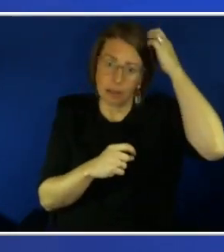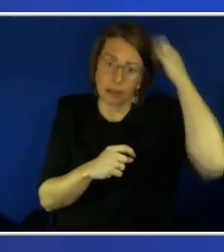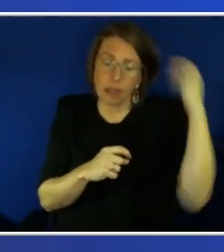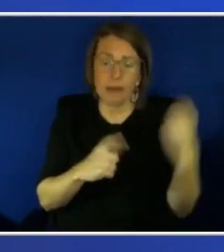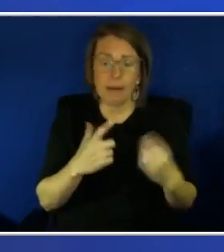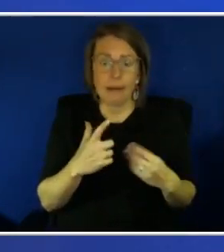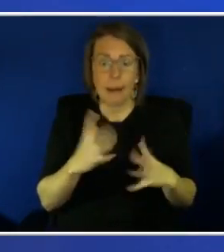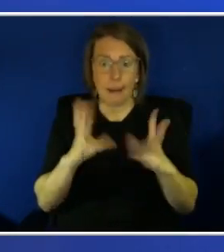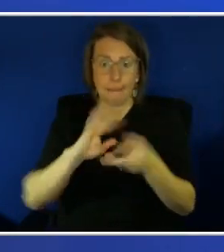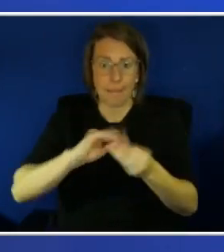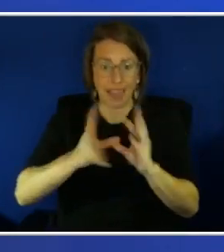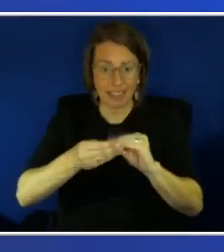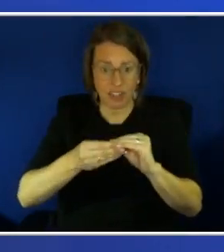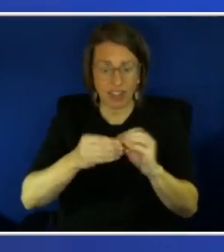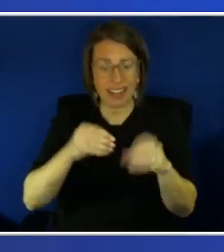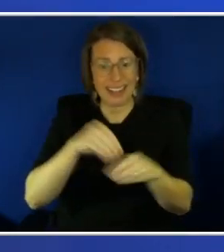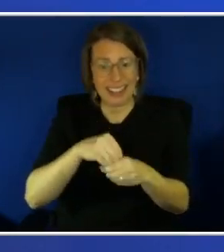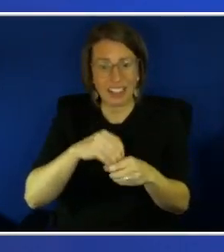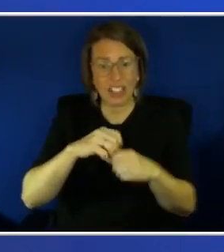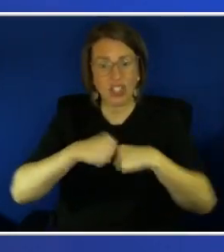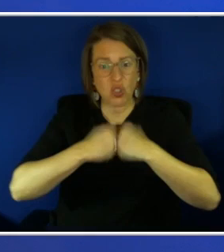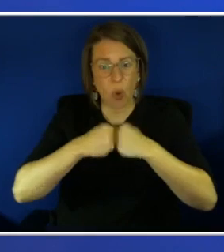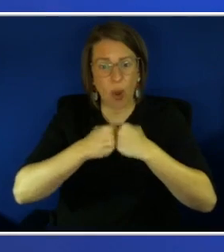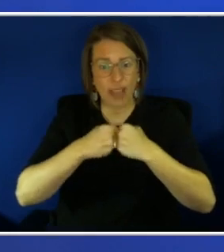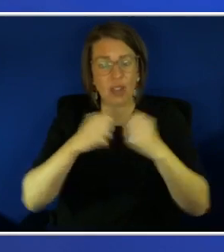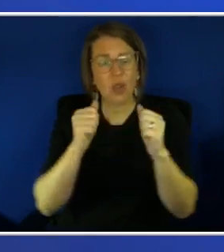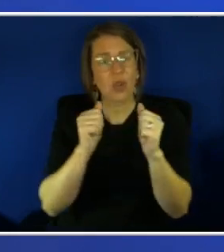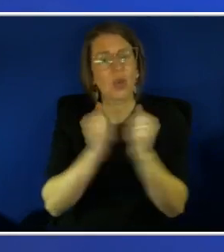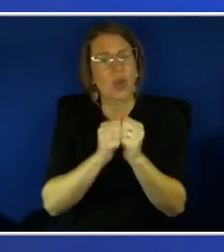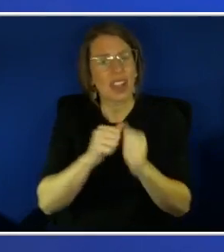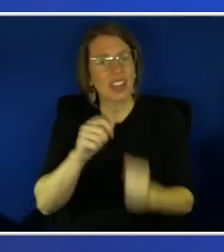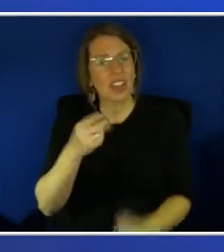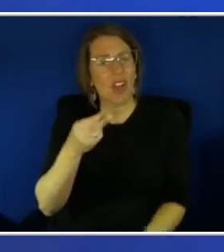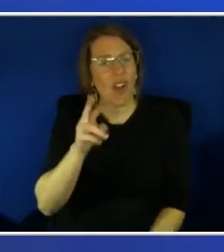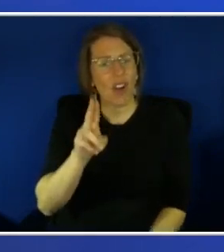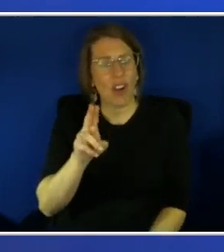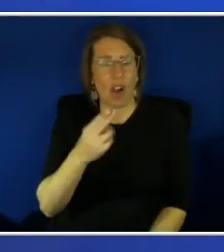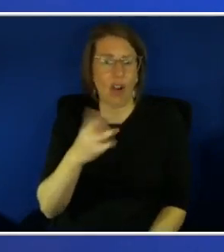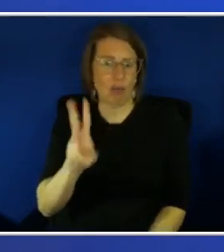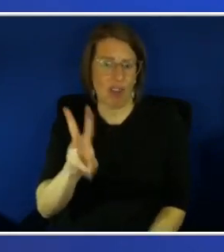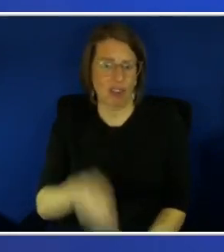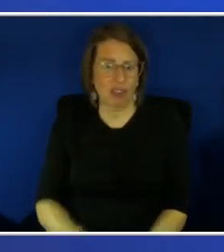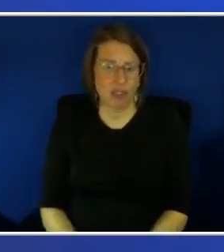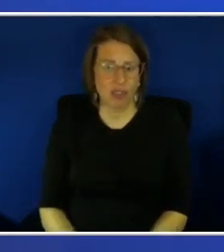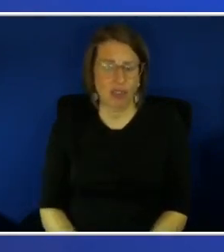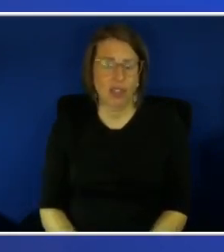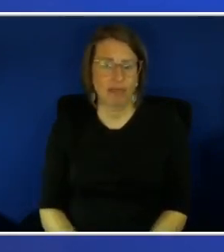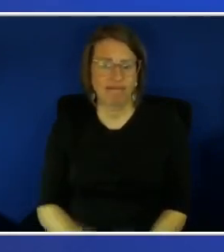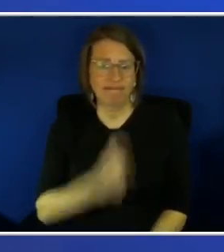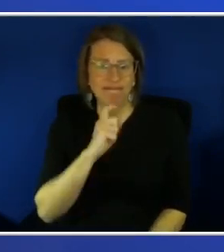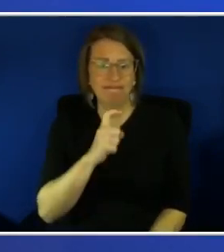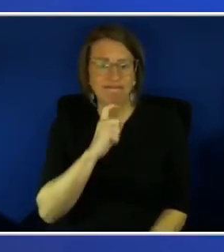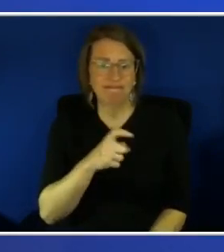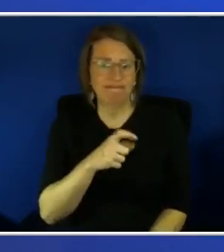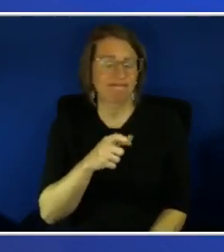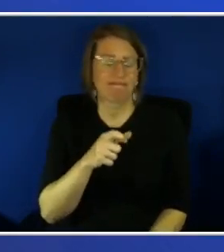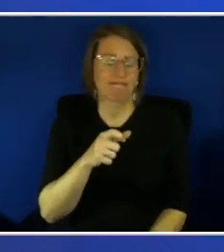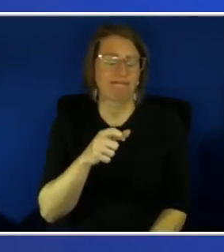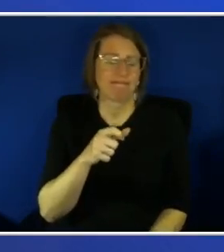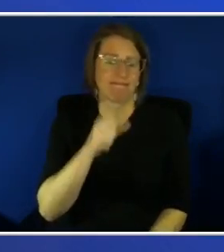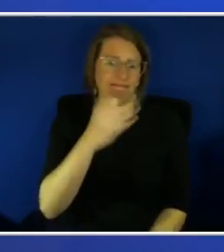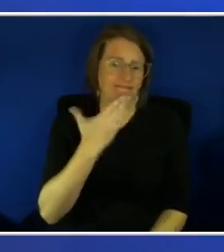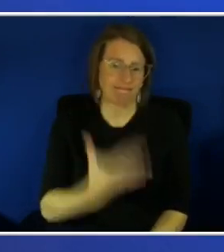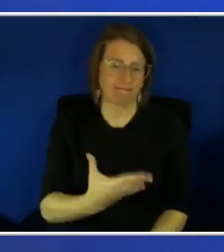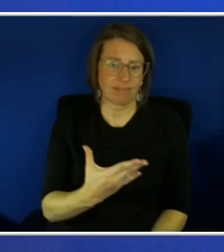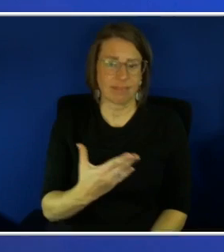in a joint where the body hardware. can't. Ooh, and then hardware. That doesn't sound good. So those are the things that kind of catalyzed my